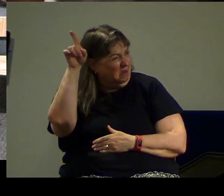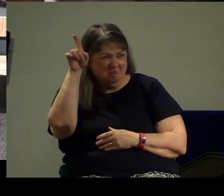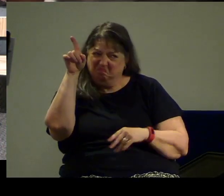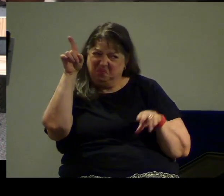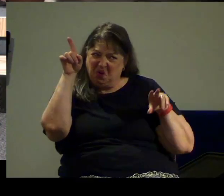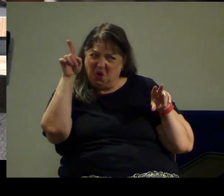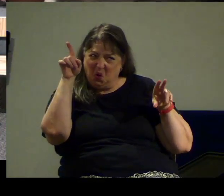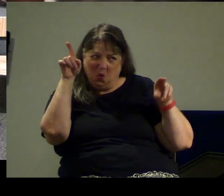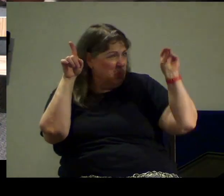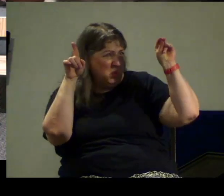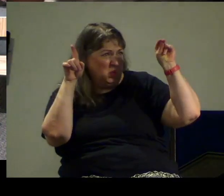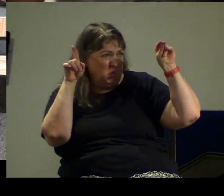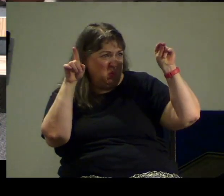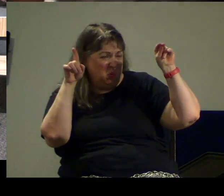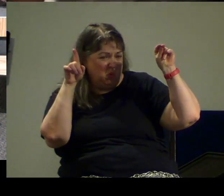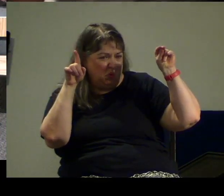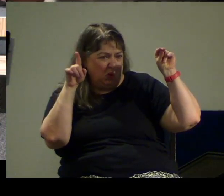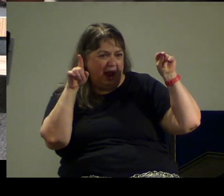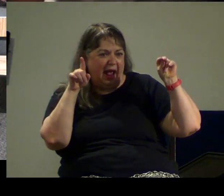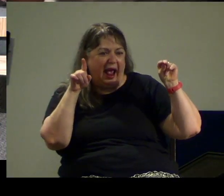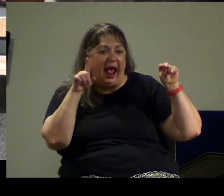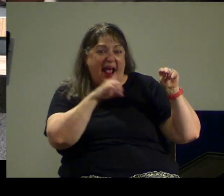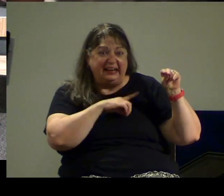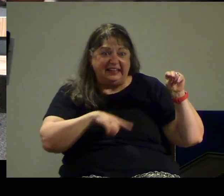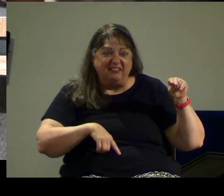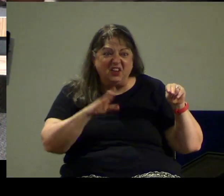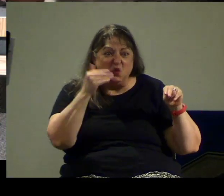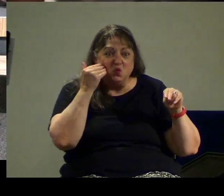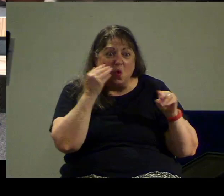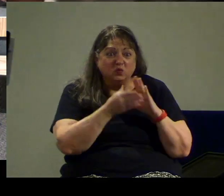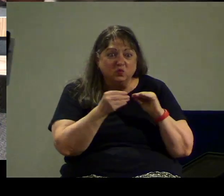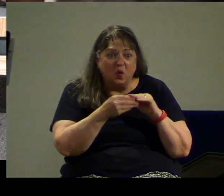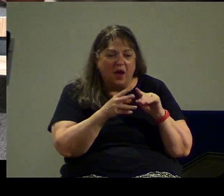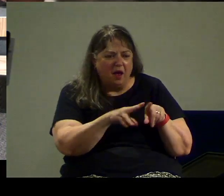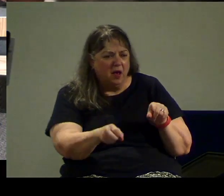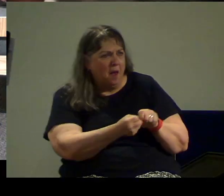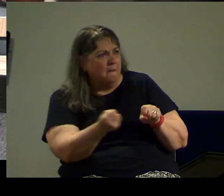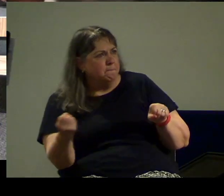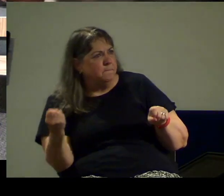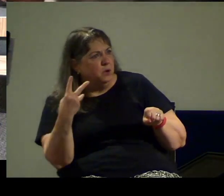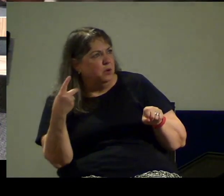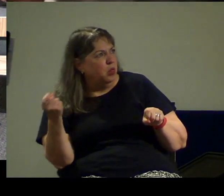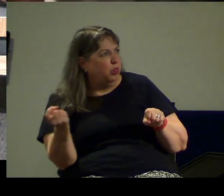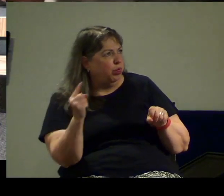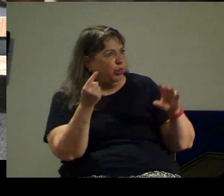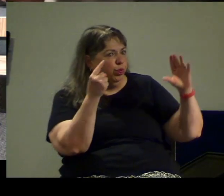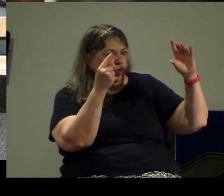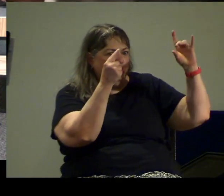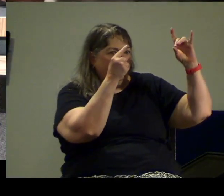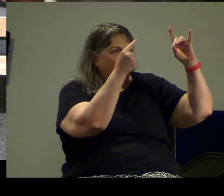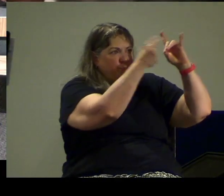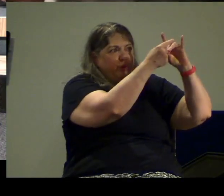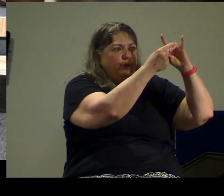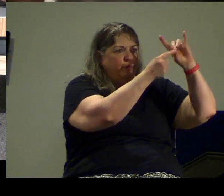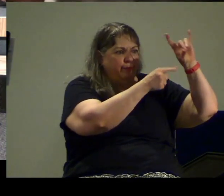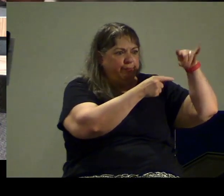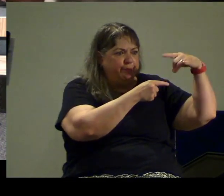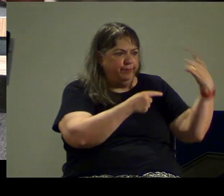God. And David took his slingshot. You know the story. Slew the giant, and down he went. And who did David